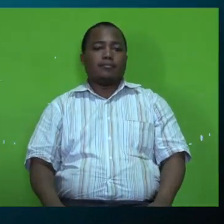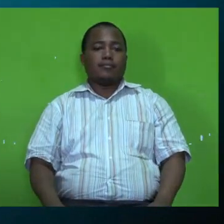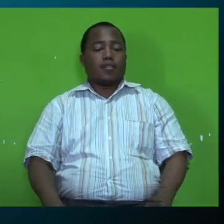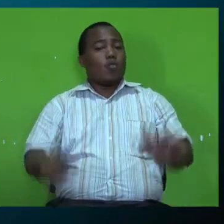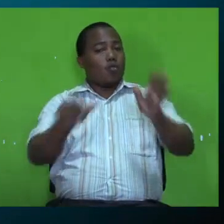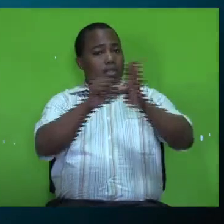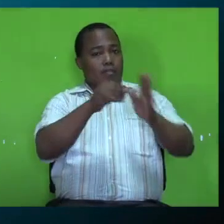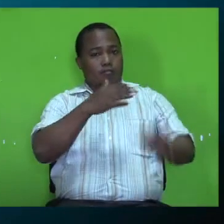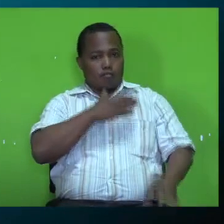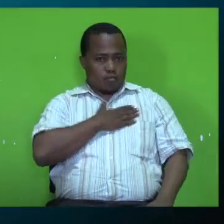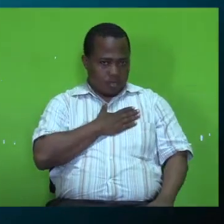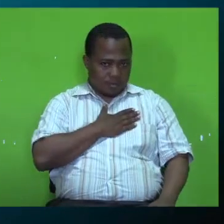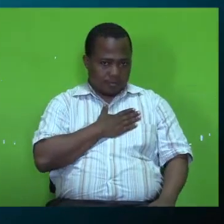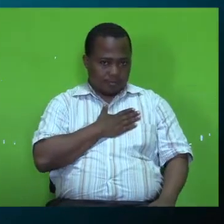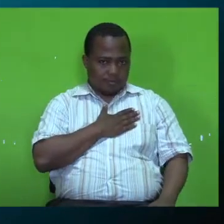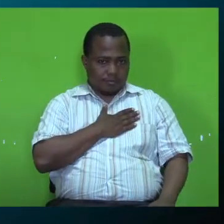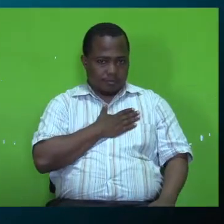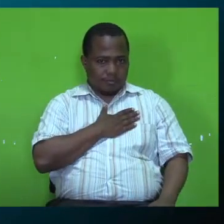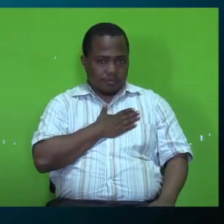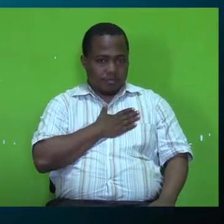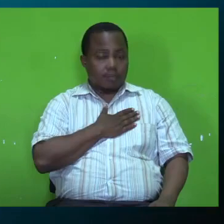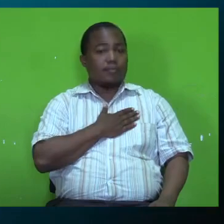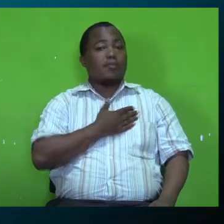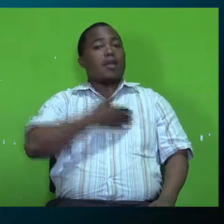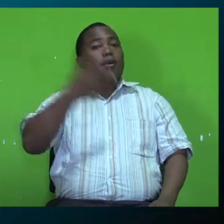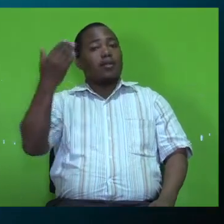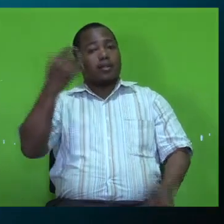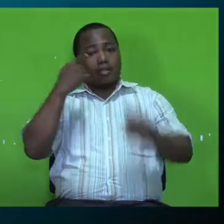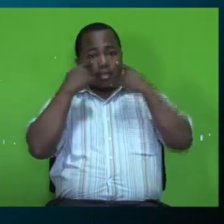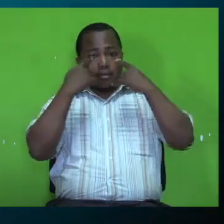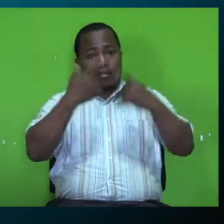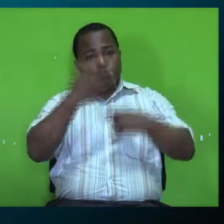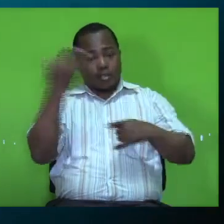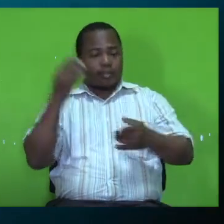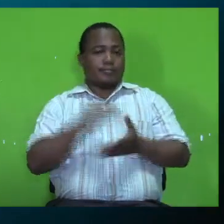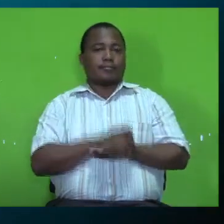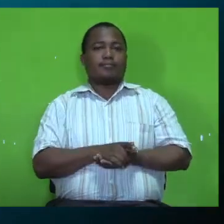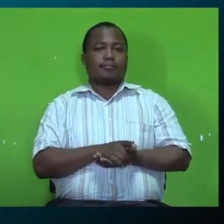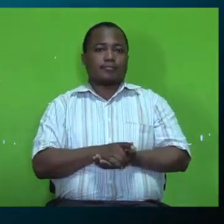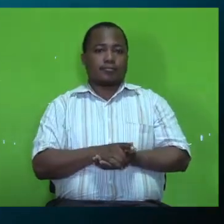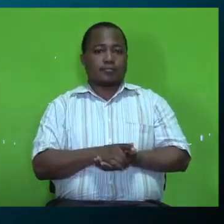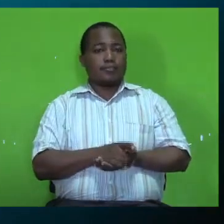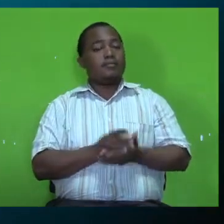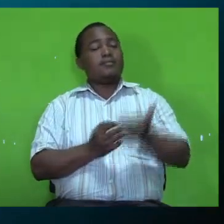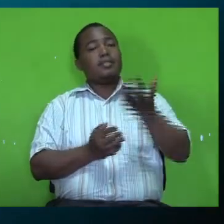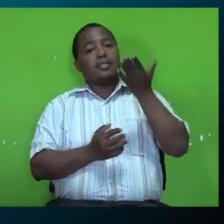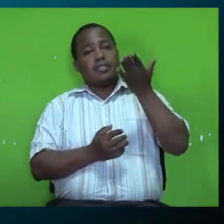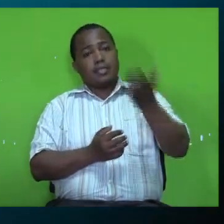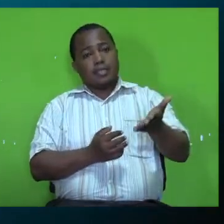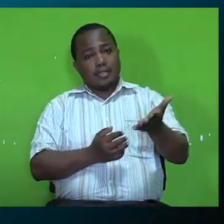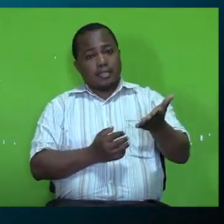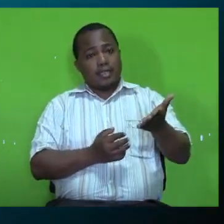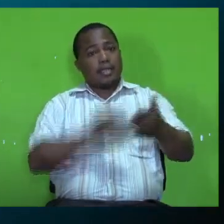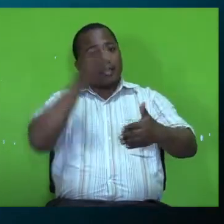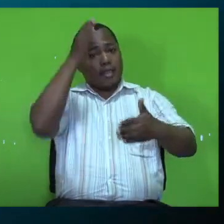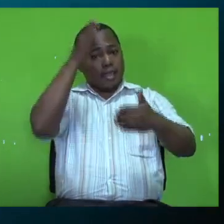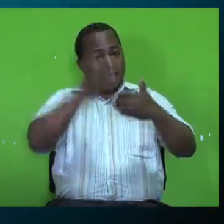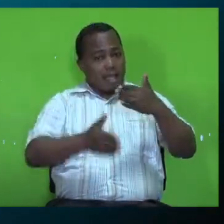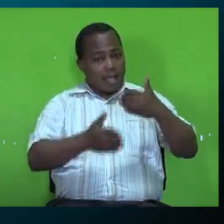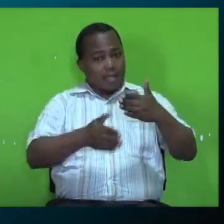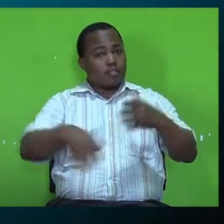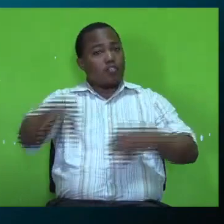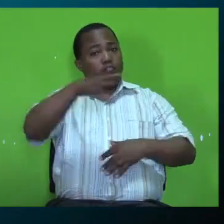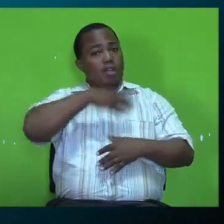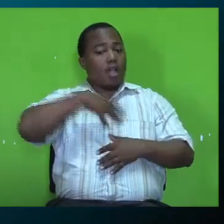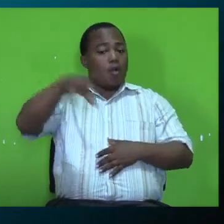My dears and other viewers, this is the end